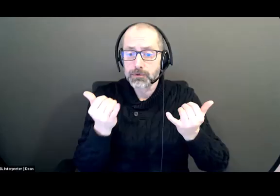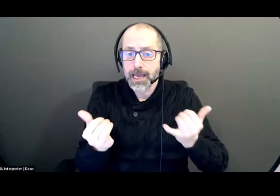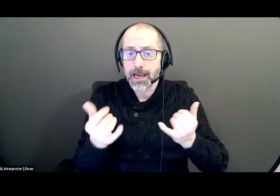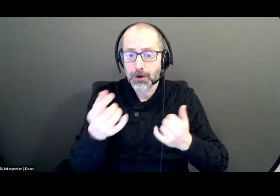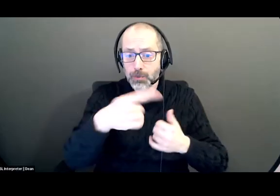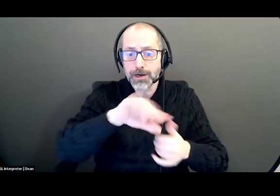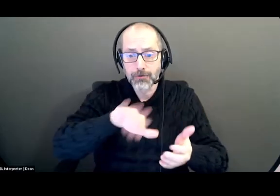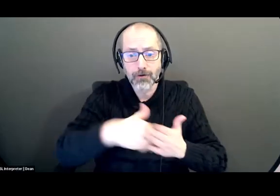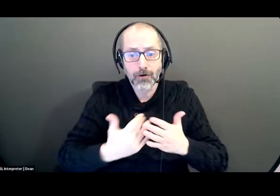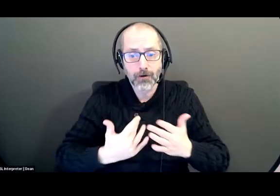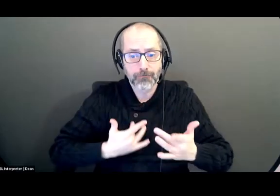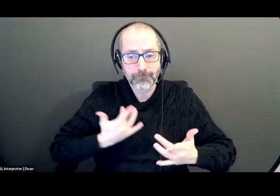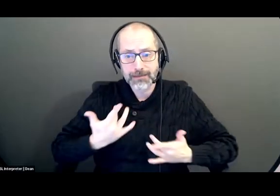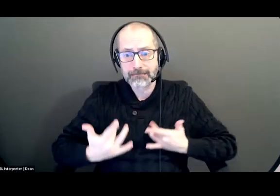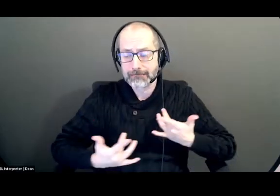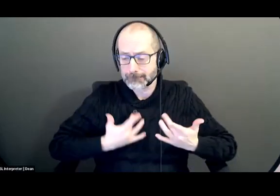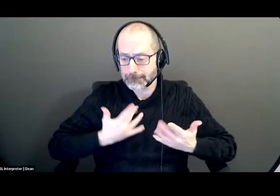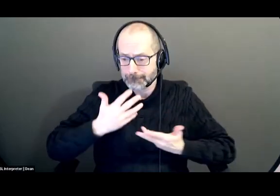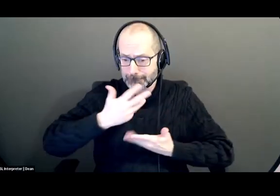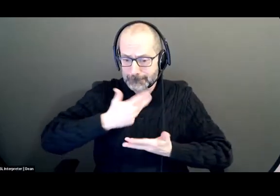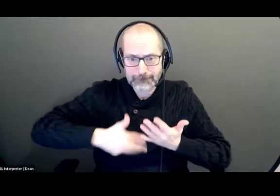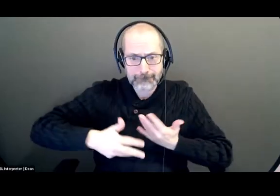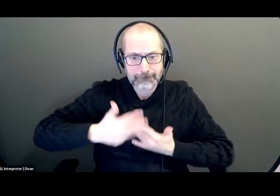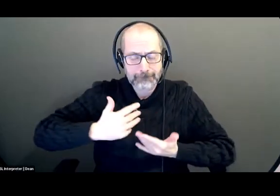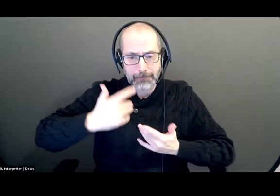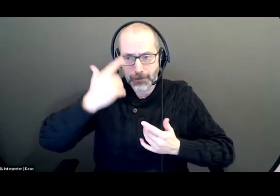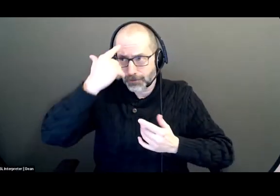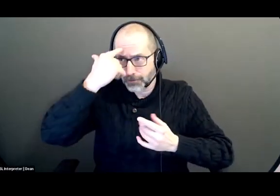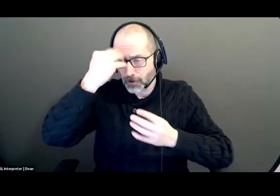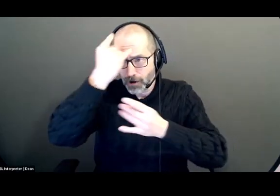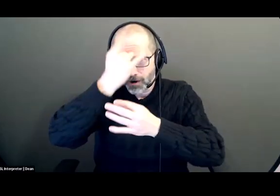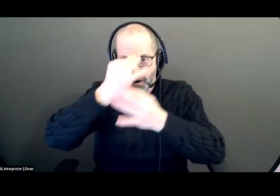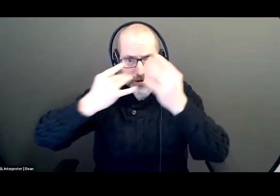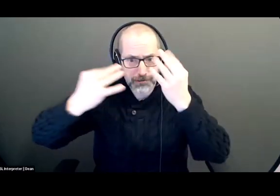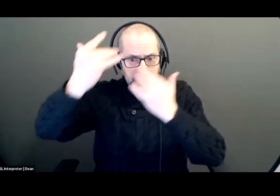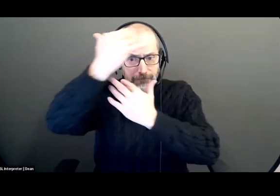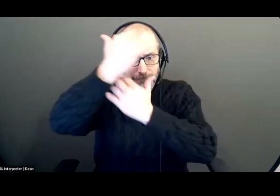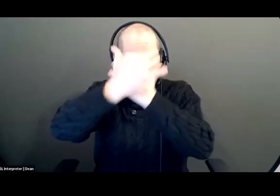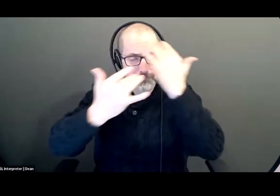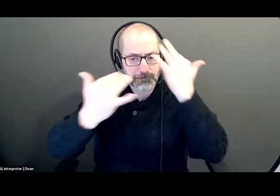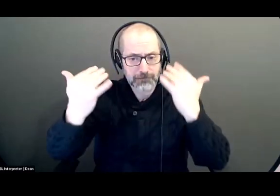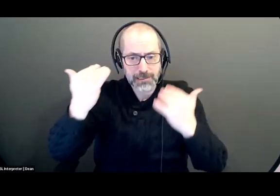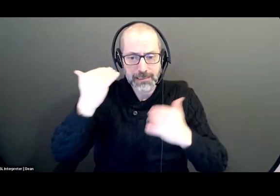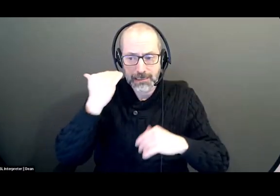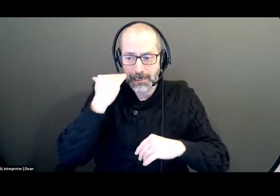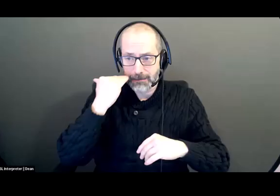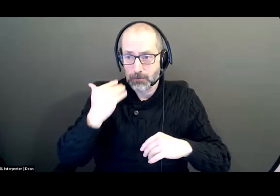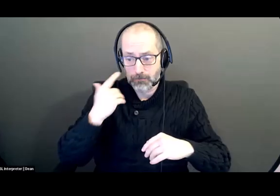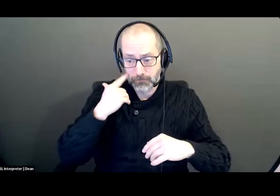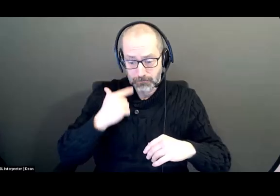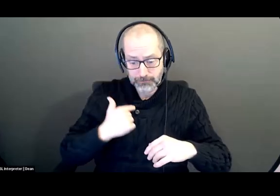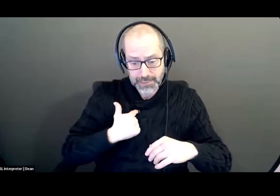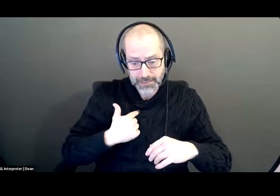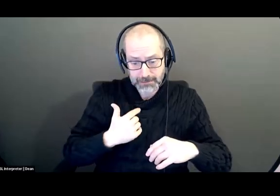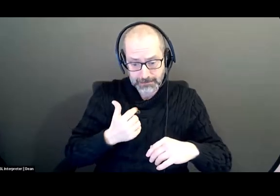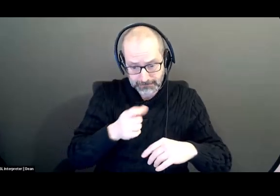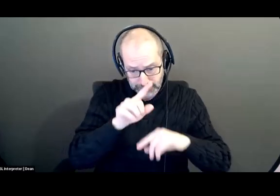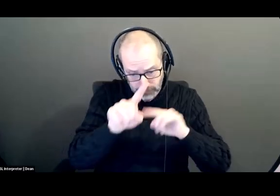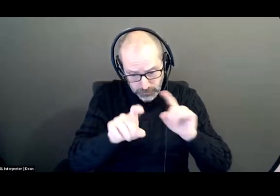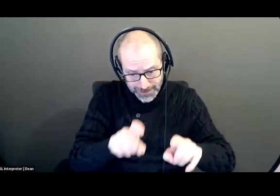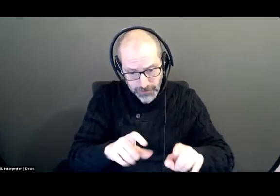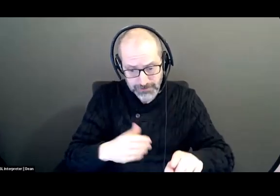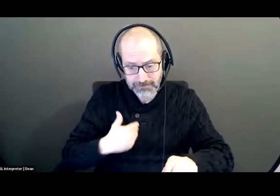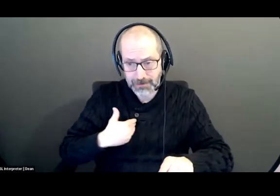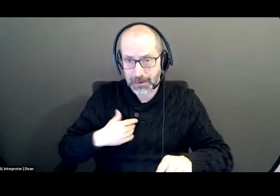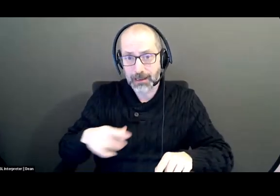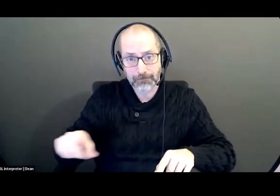the ones that the care wasn't designed for. So these are big important questions, and we